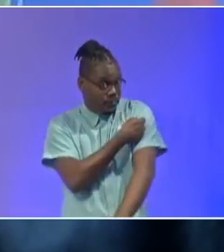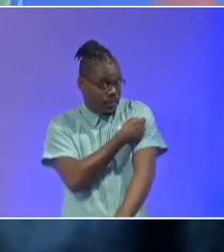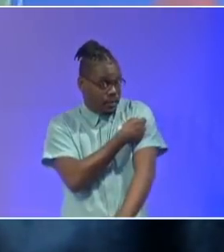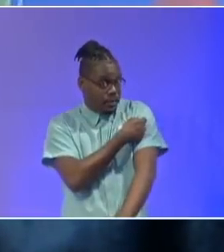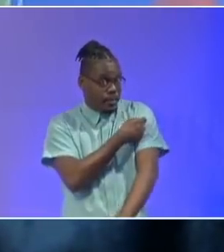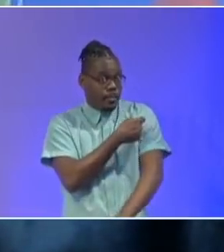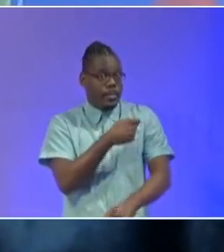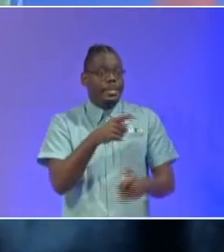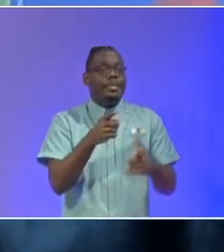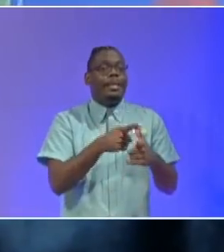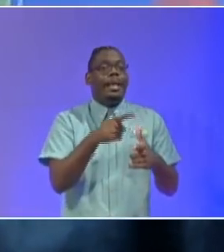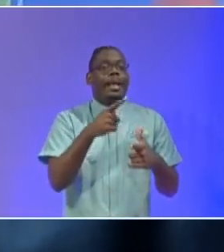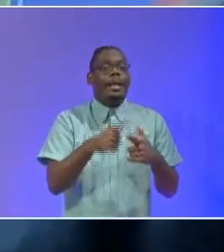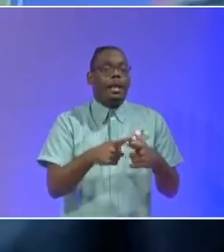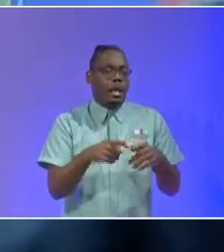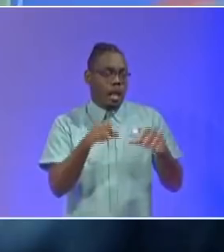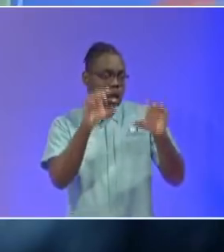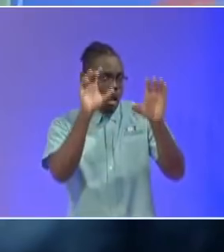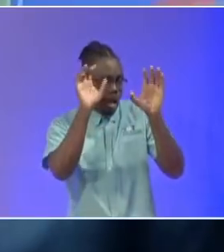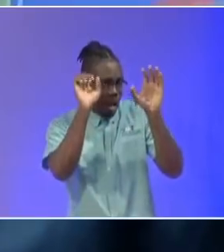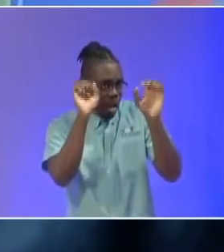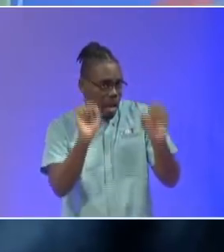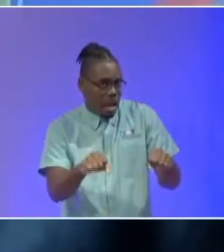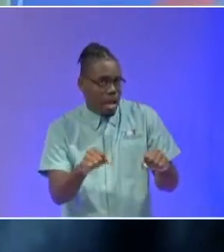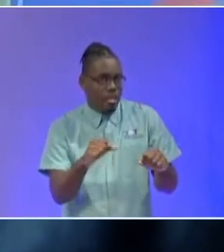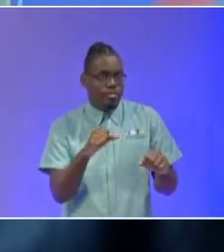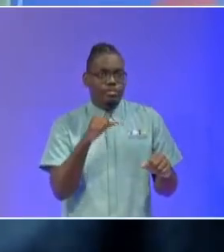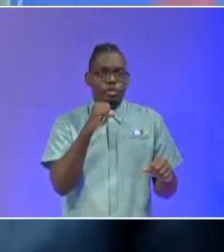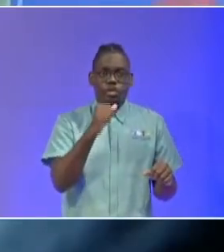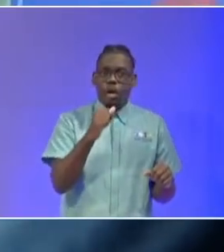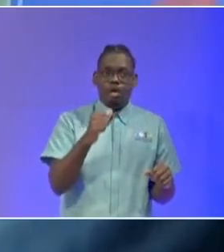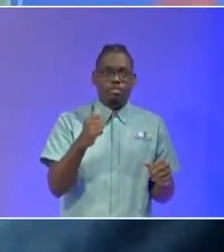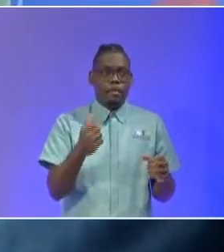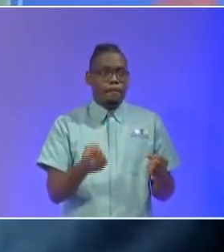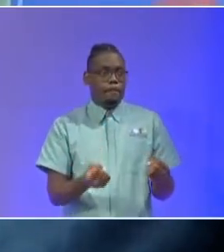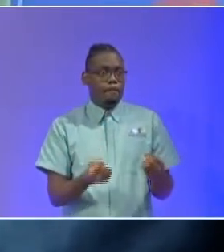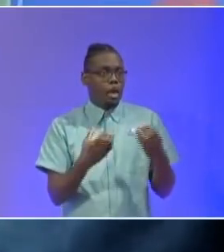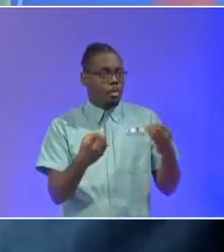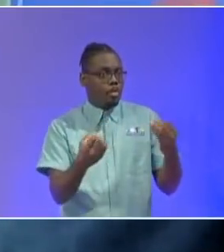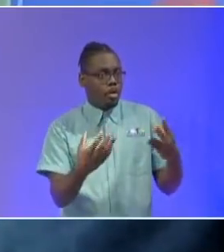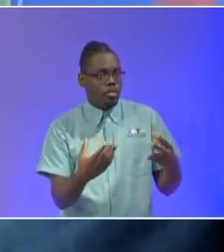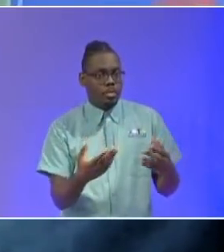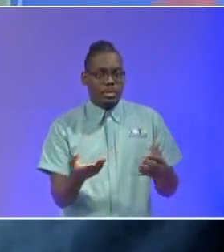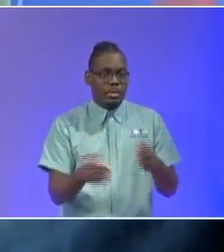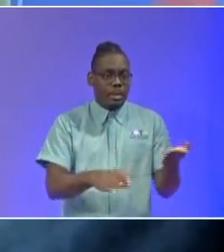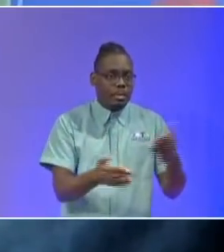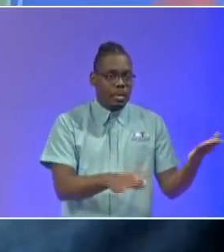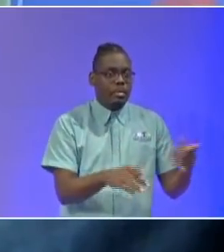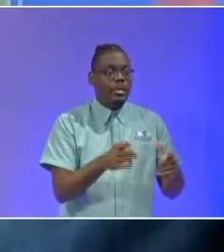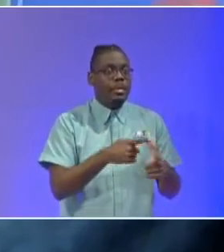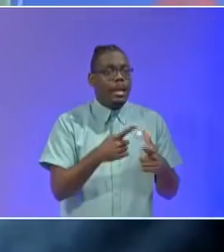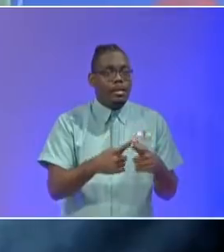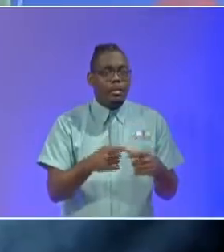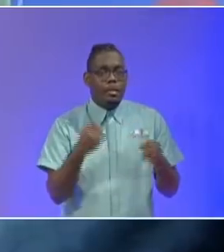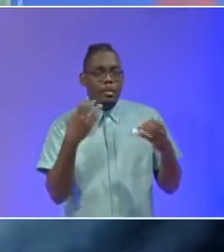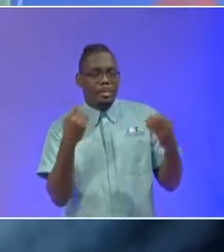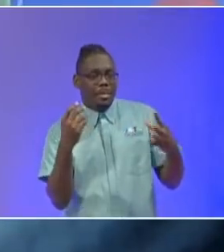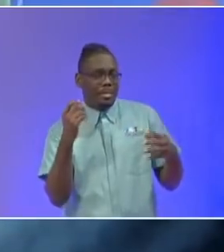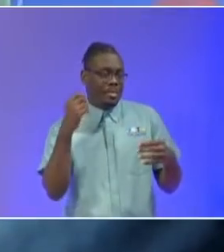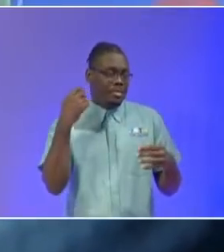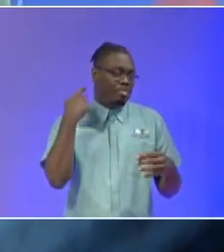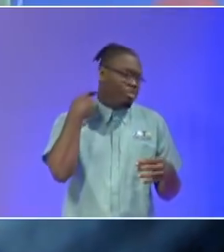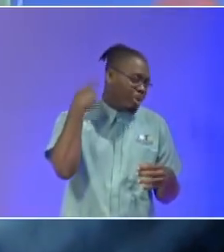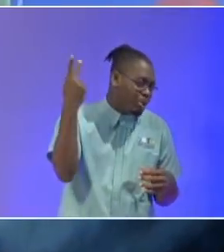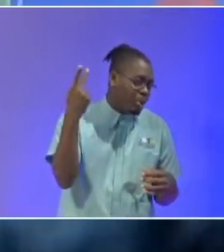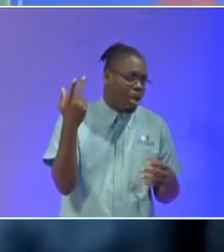little louder, please? We're really struggling to hear you. Thank you. All right. You hear me now? Oh, much better. Thank you so much. All right. Sorry about